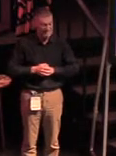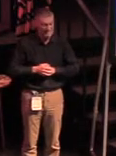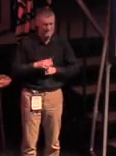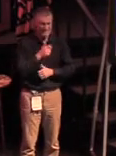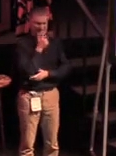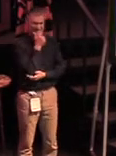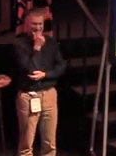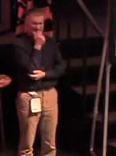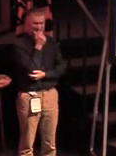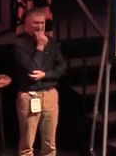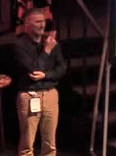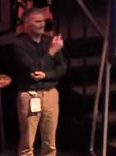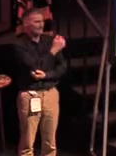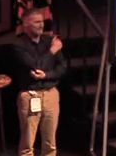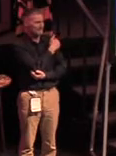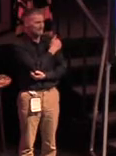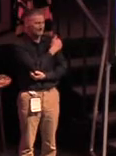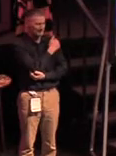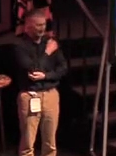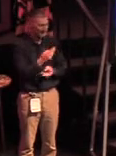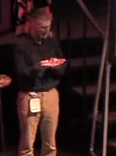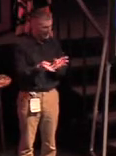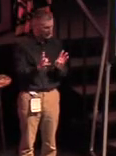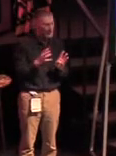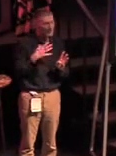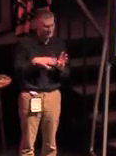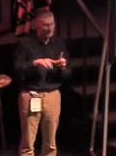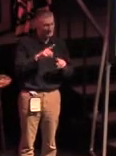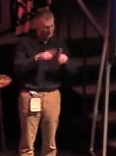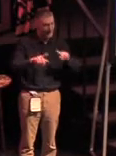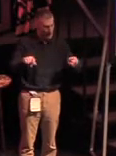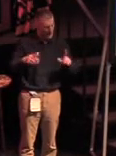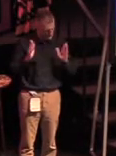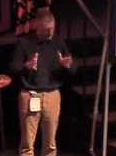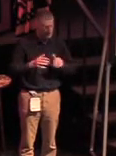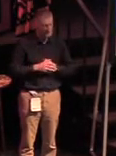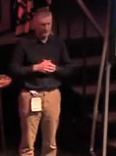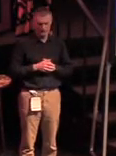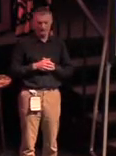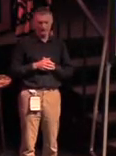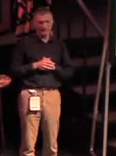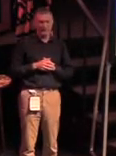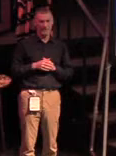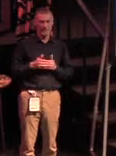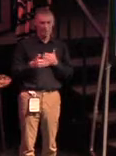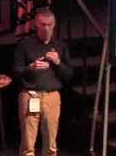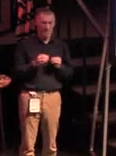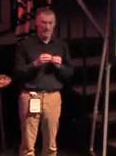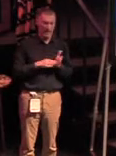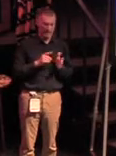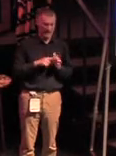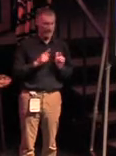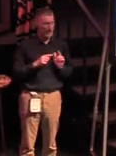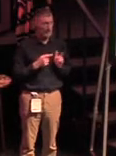was then asked to make sure that the ensemble was diverse, i.e. primarily being me.